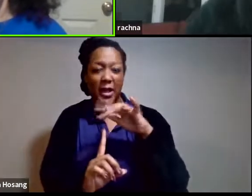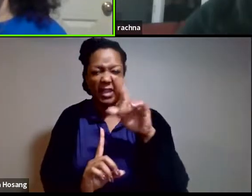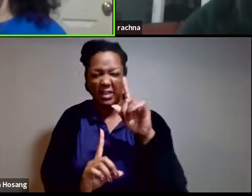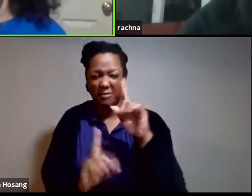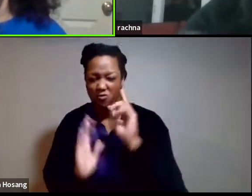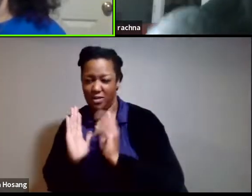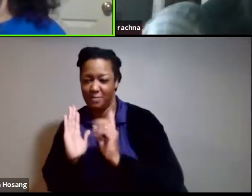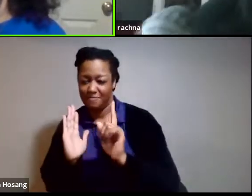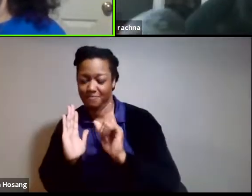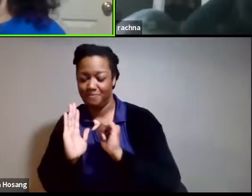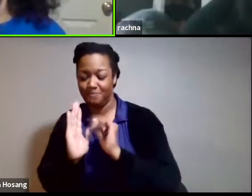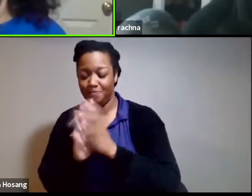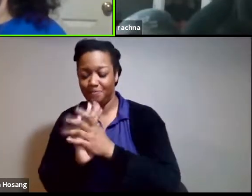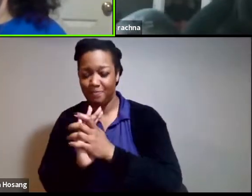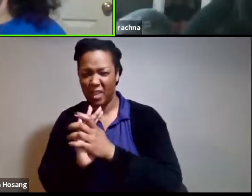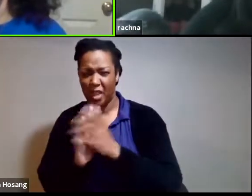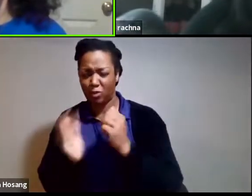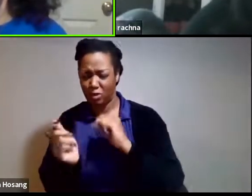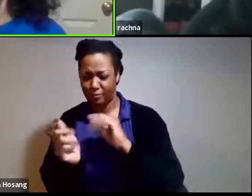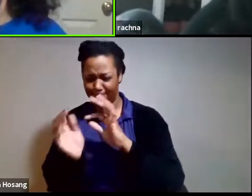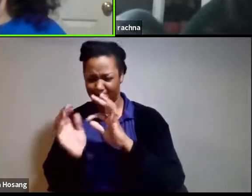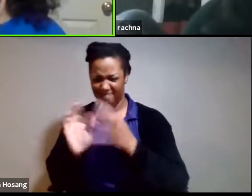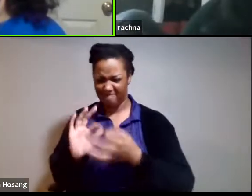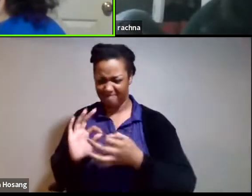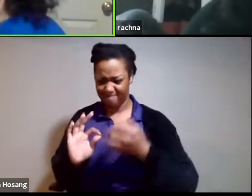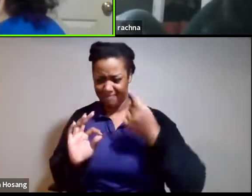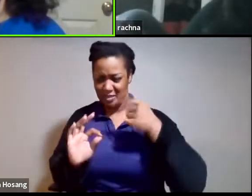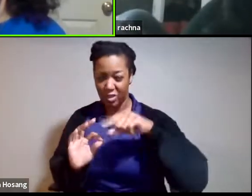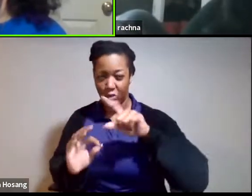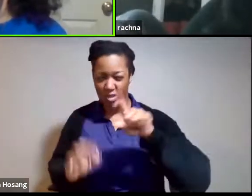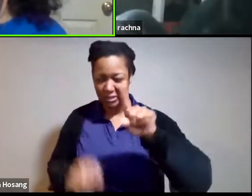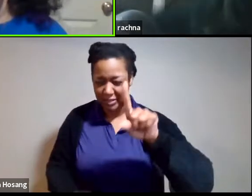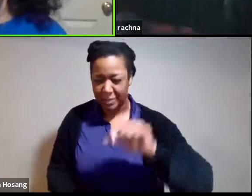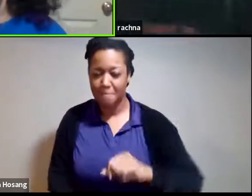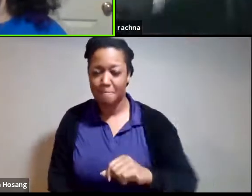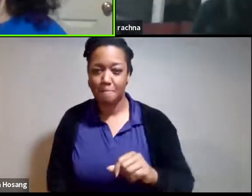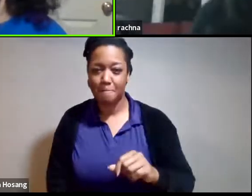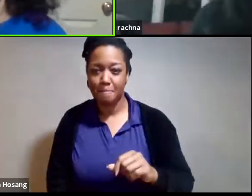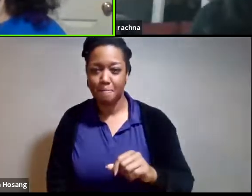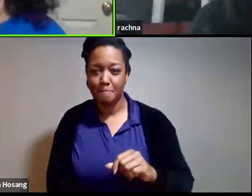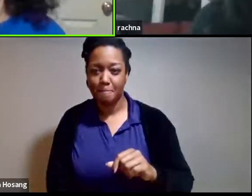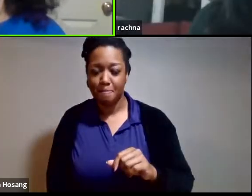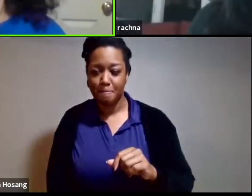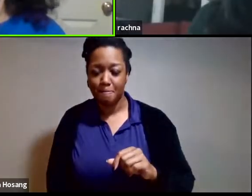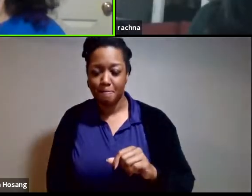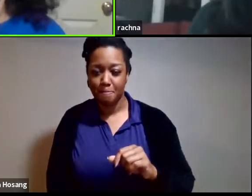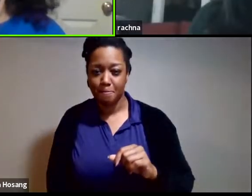So I'm trying to translate this question. Bear with me for a moment here. Seeing teachers.